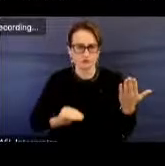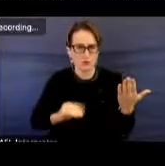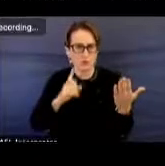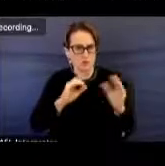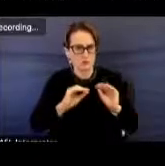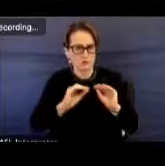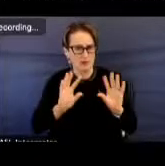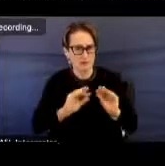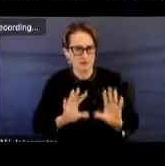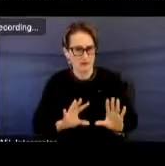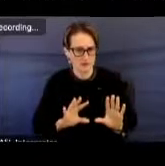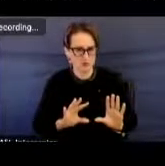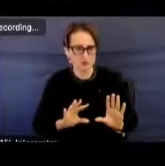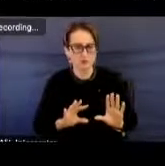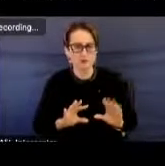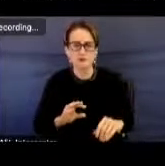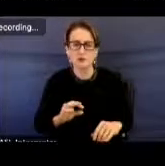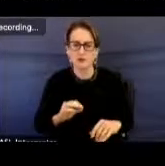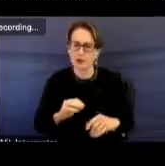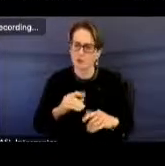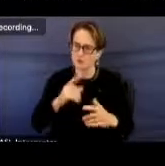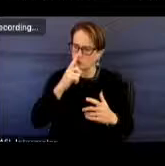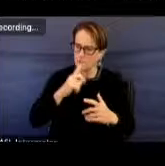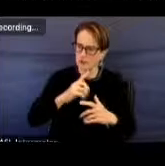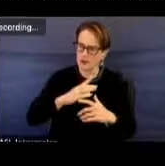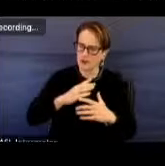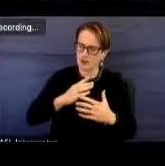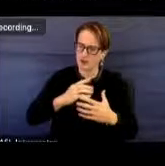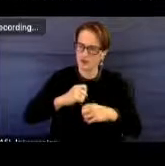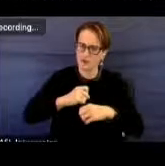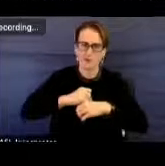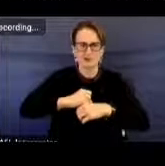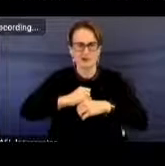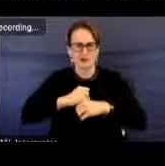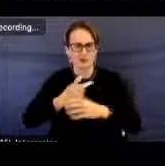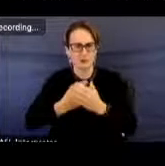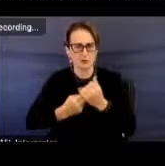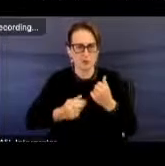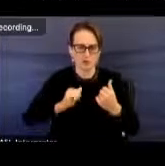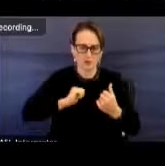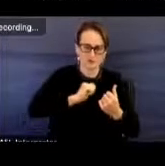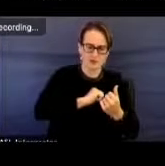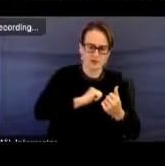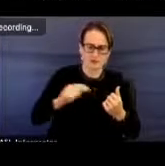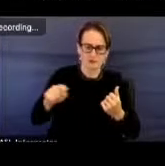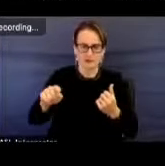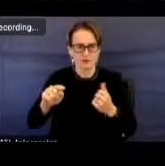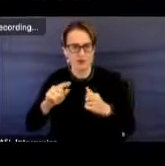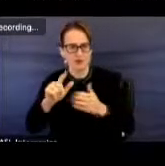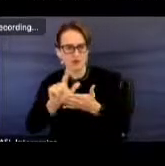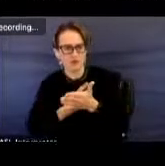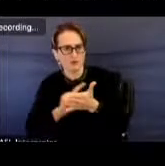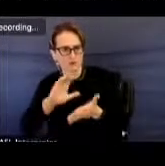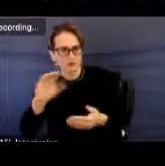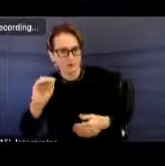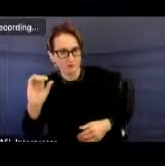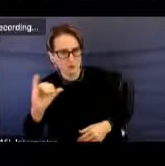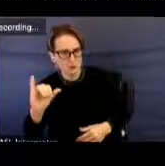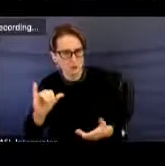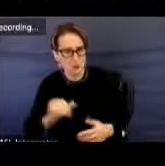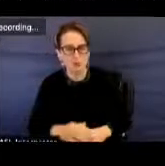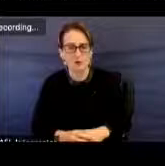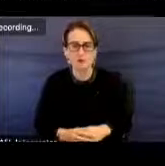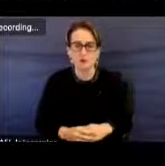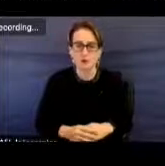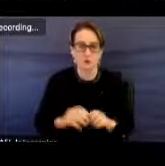that protect both sides of them, both sides. So we could absolutely do that. And I, as you